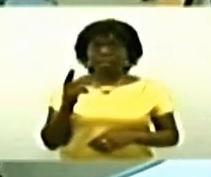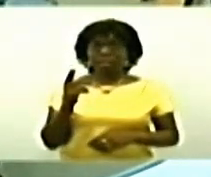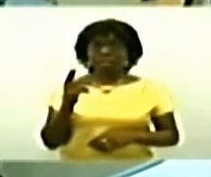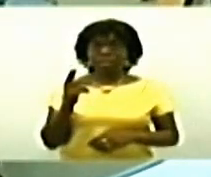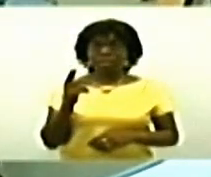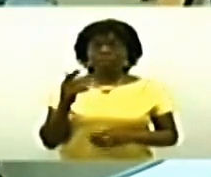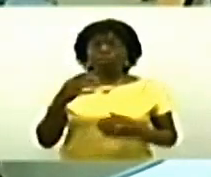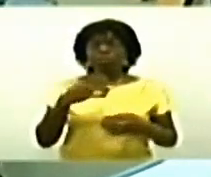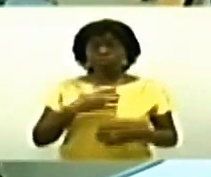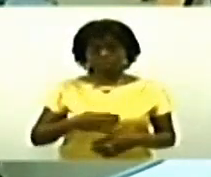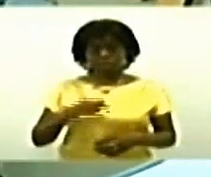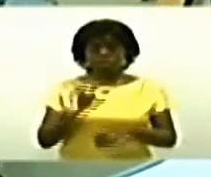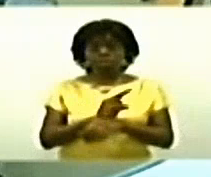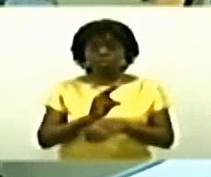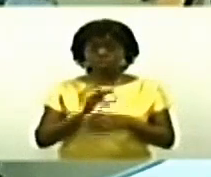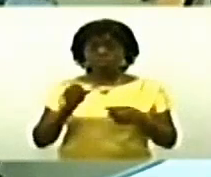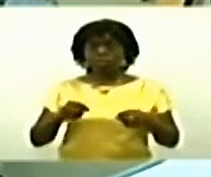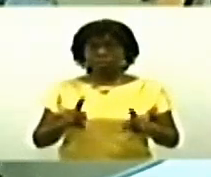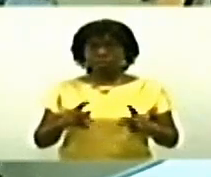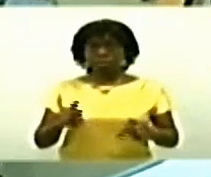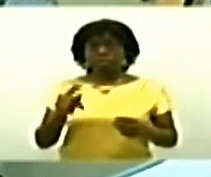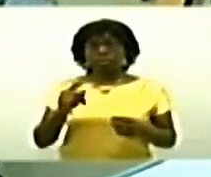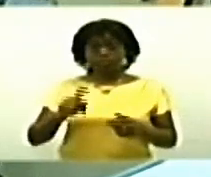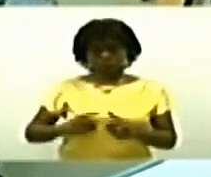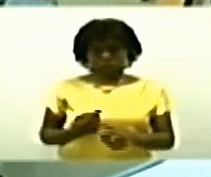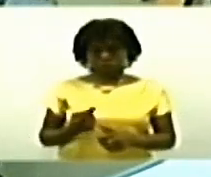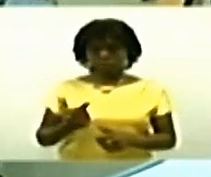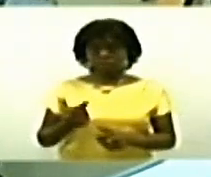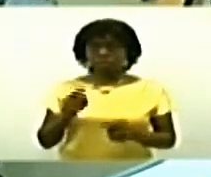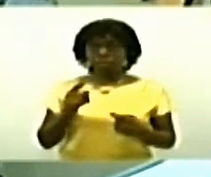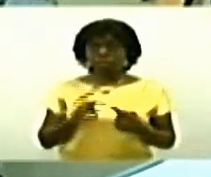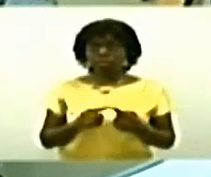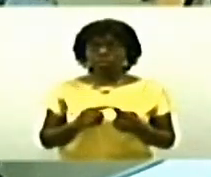would wish to use the opportunity to first of all